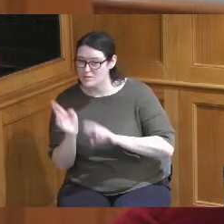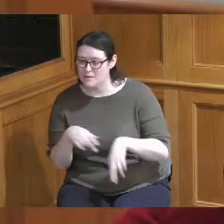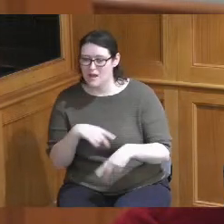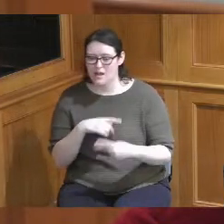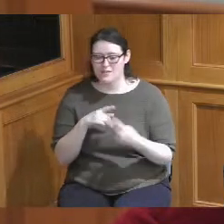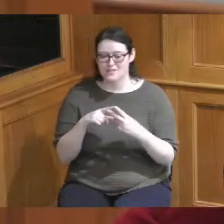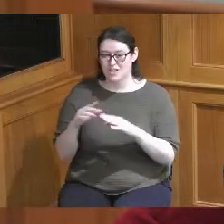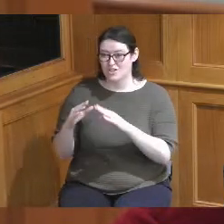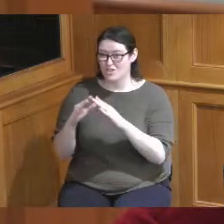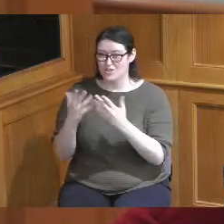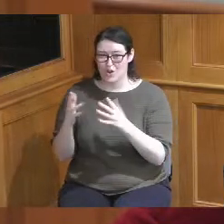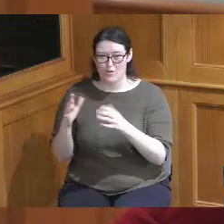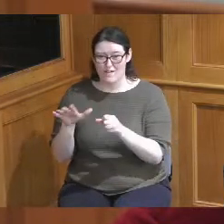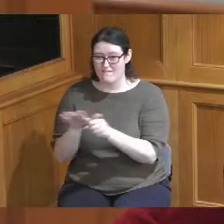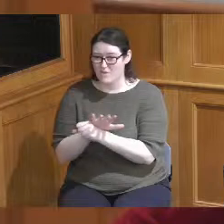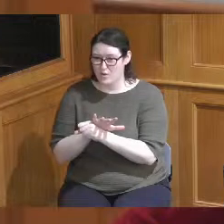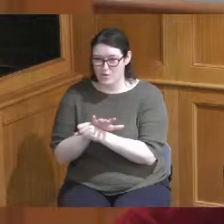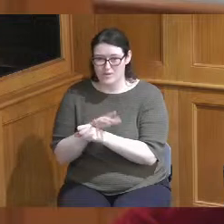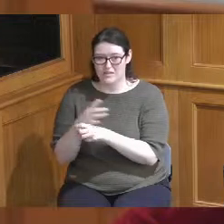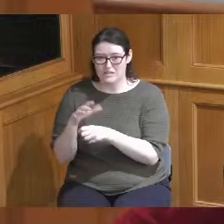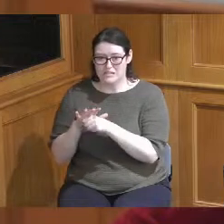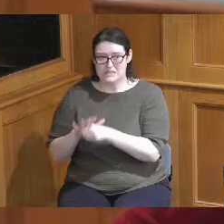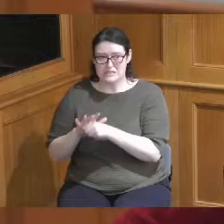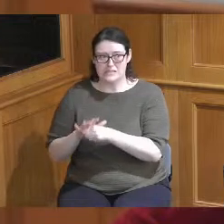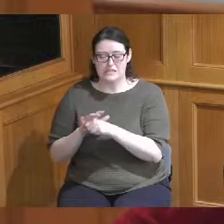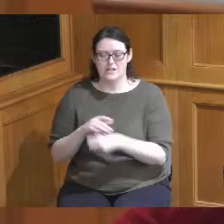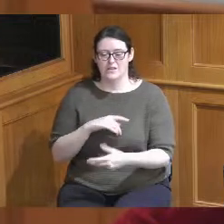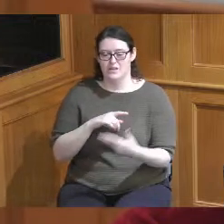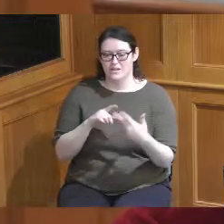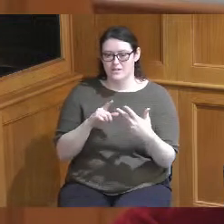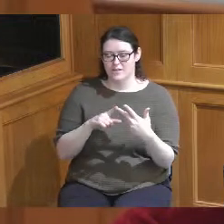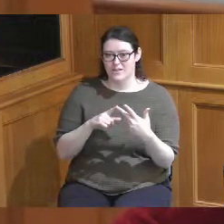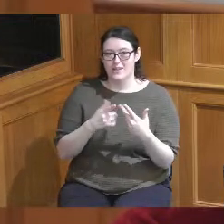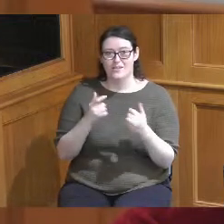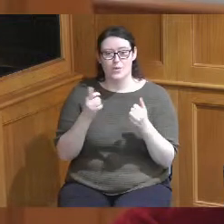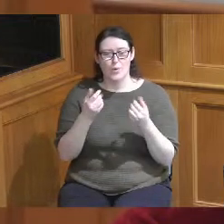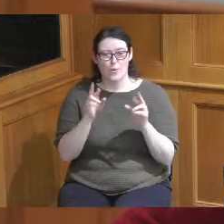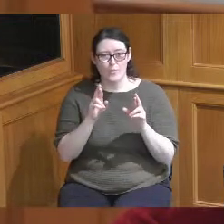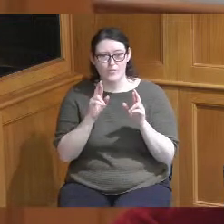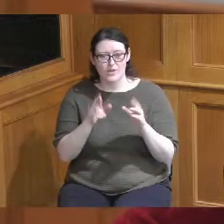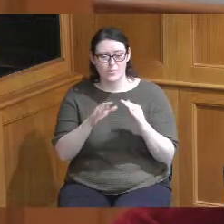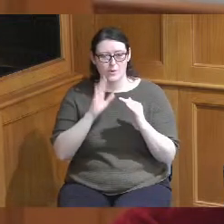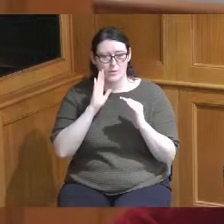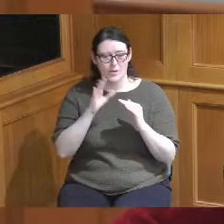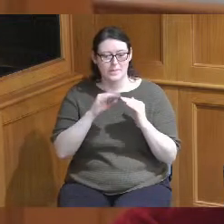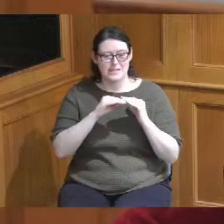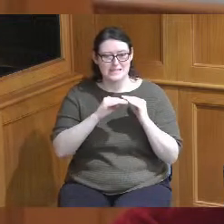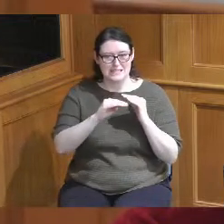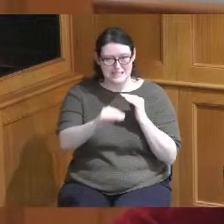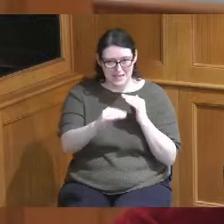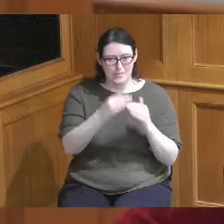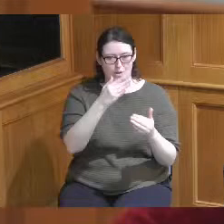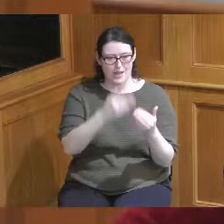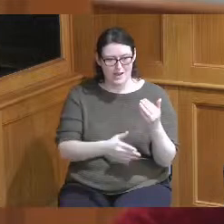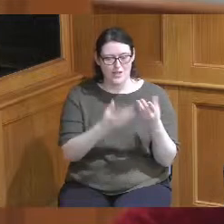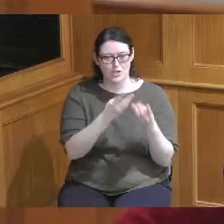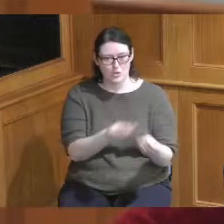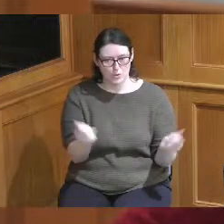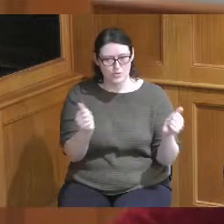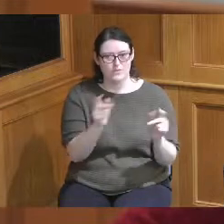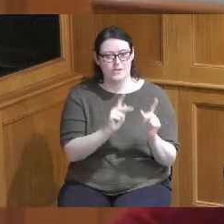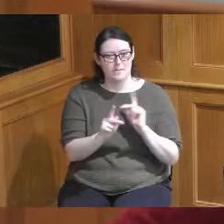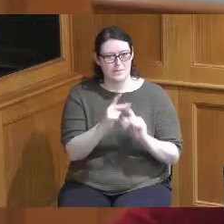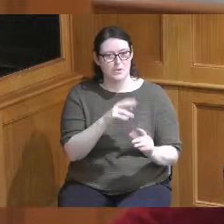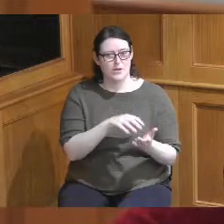on shelters, and ensure more stable outcomes for those at risk. Strategies to End Homelessness is working hard in this